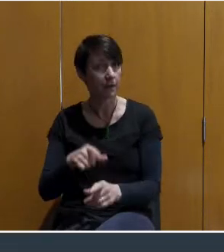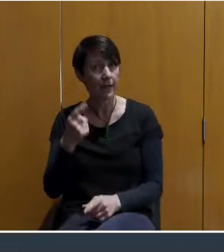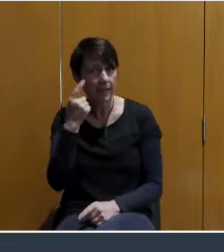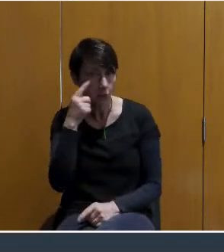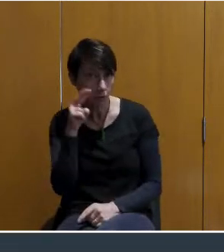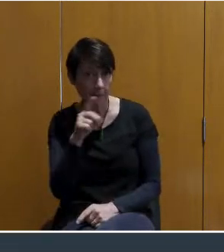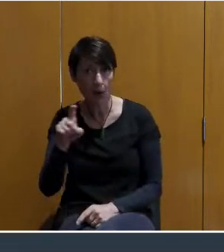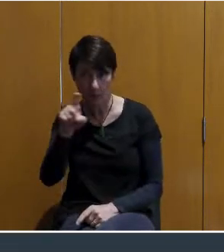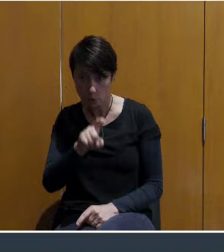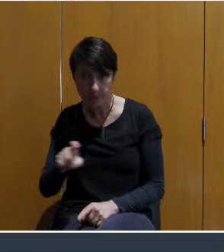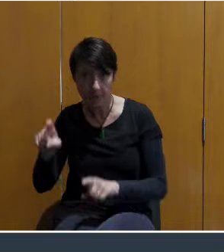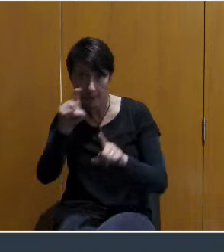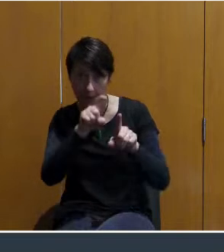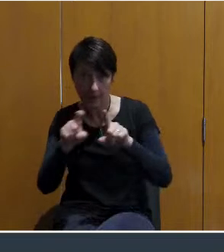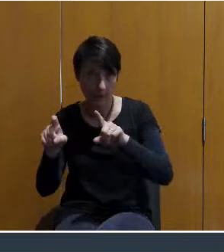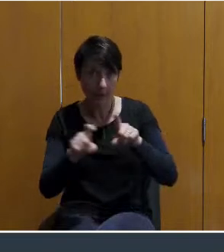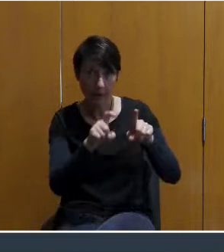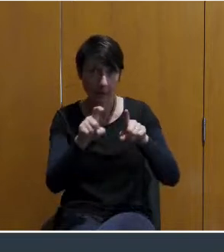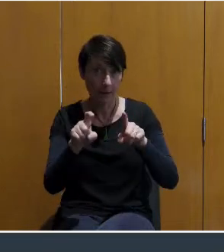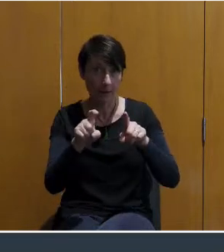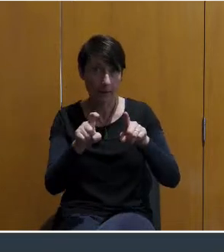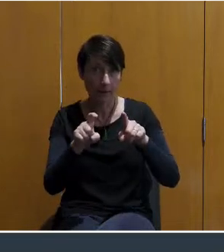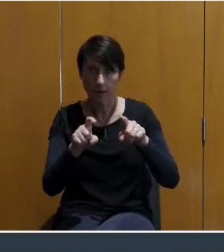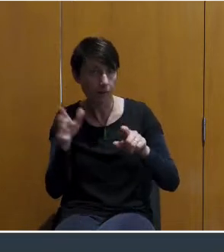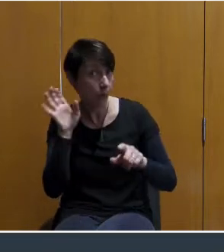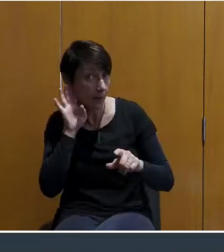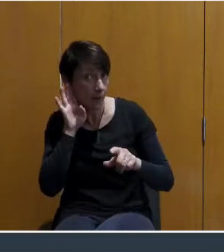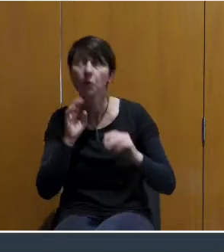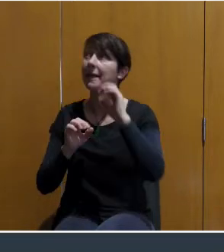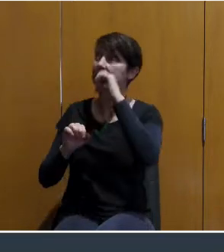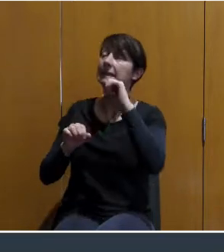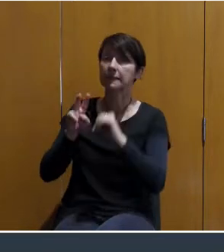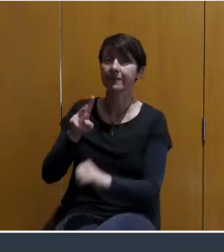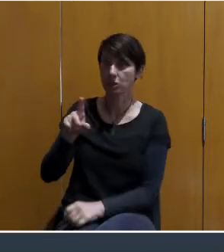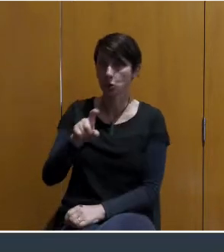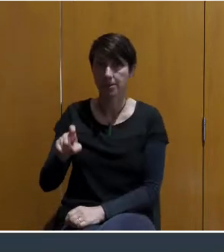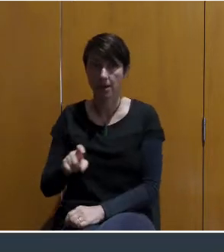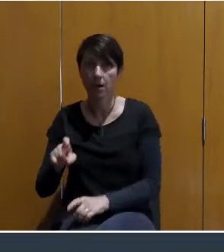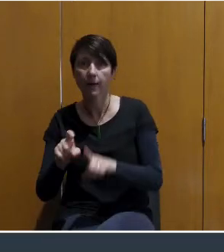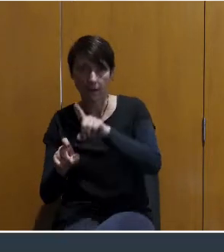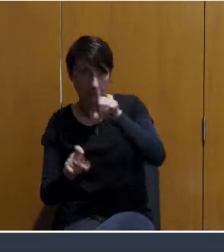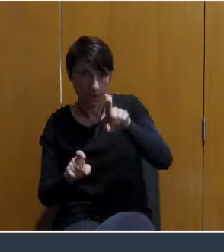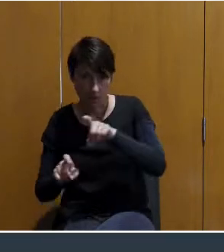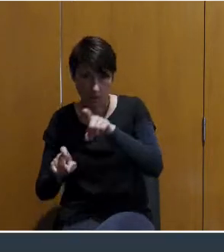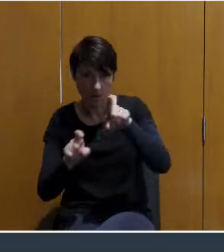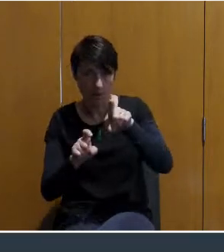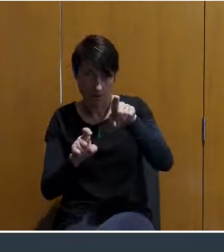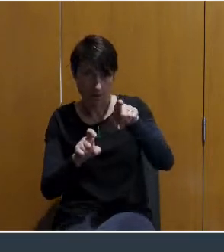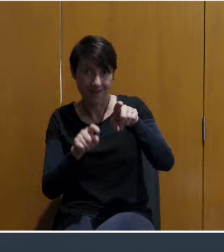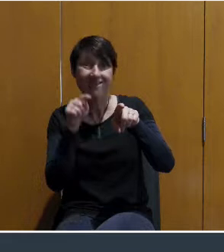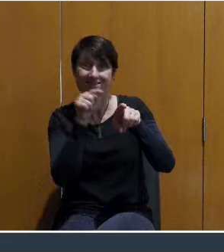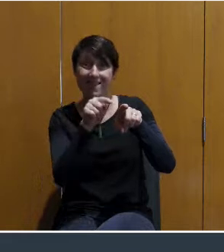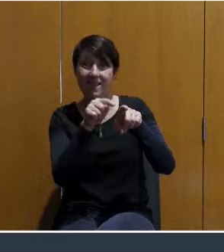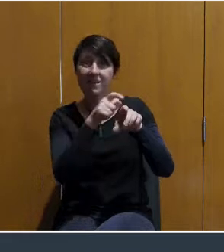Yep. Sorry, was that a yes? I don't have very good. Great. Okay, so I was, okay, so we have a banded dotterel